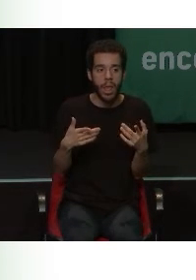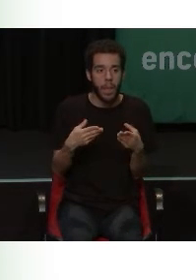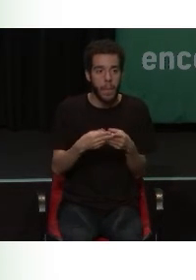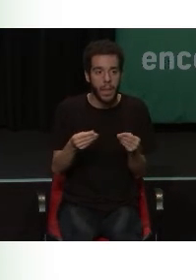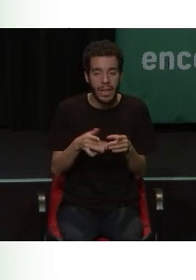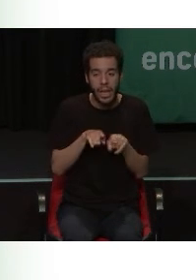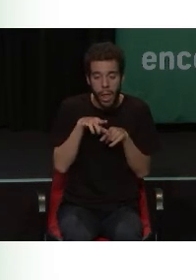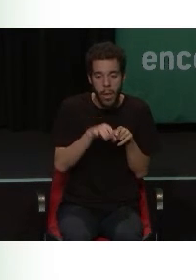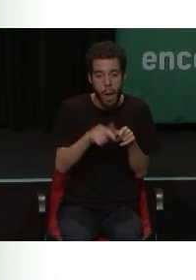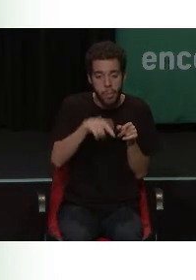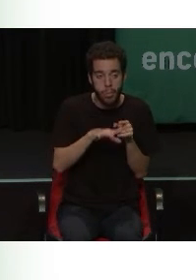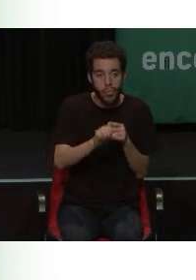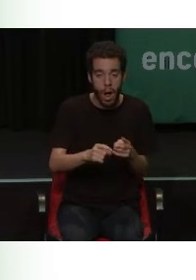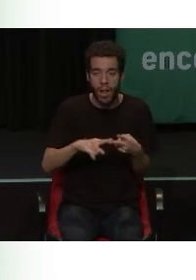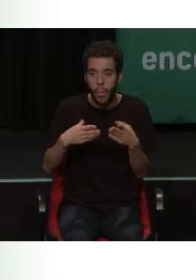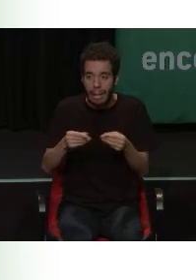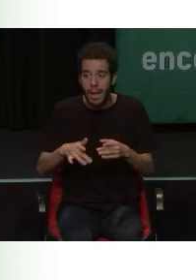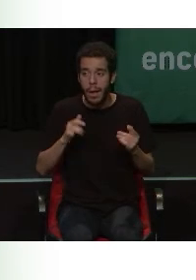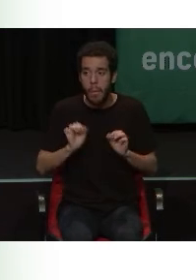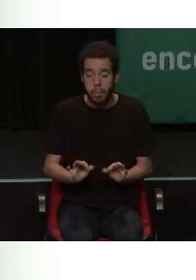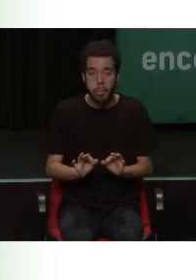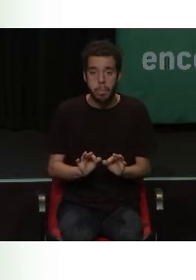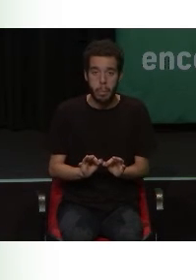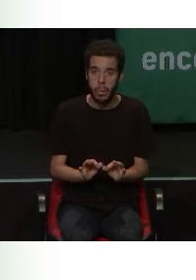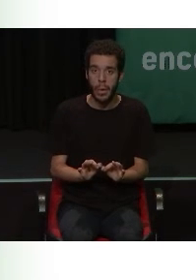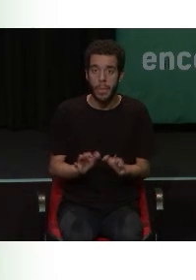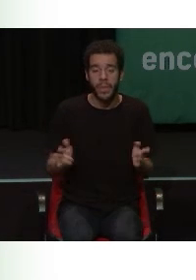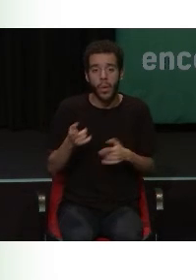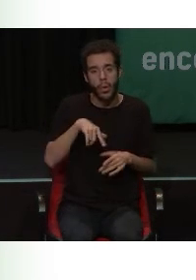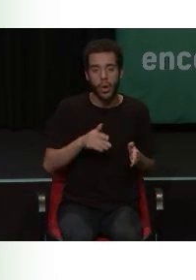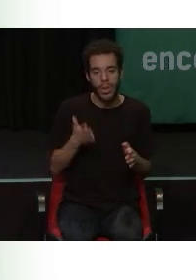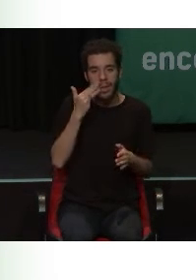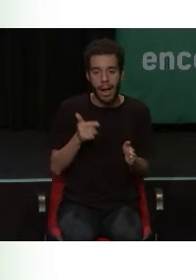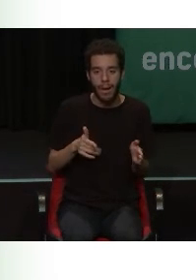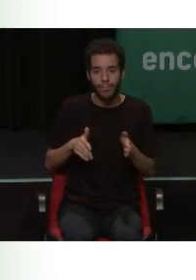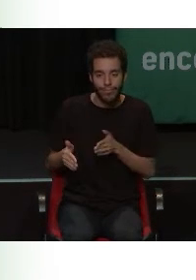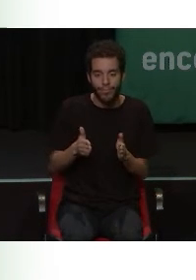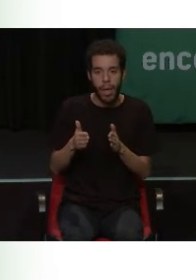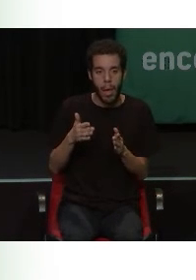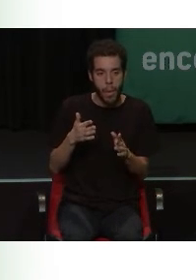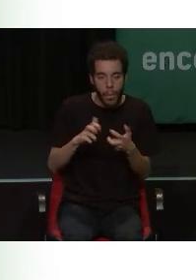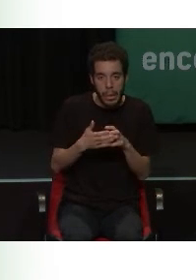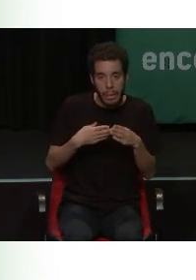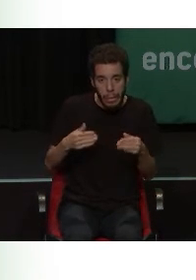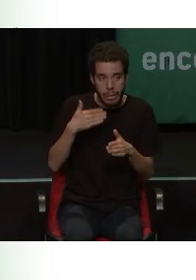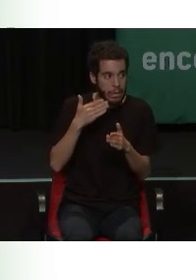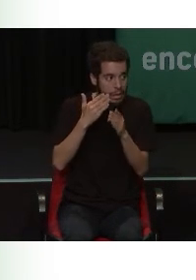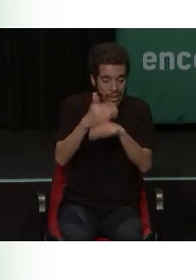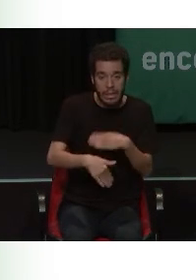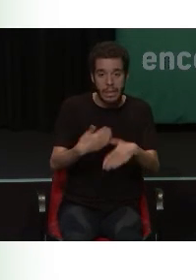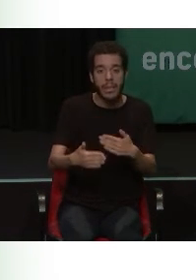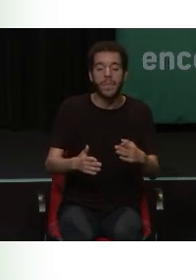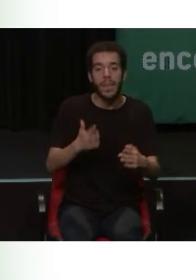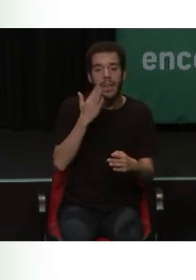mechanic parts with very high precision. So our approach aims to overcome this problem